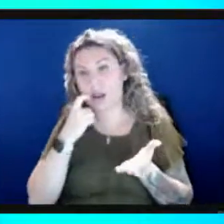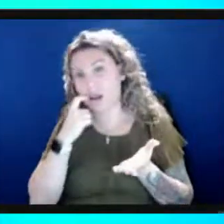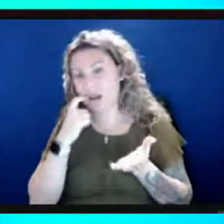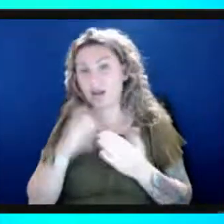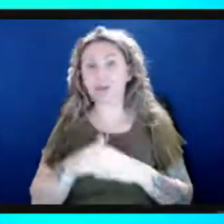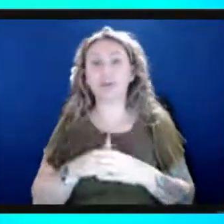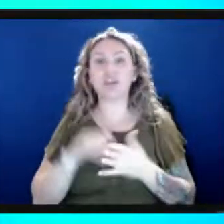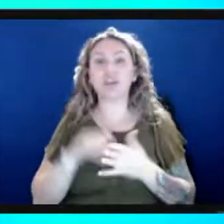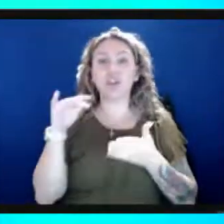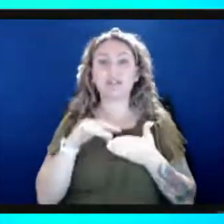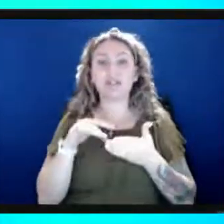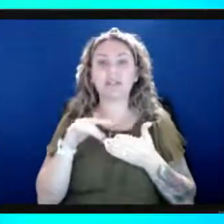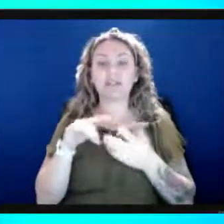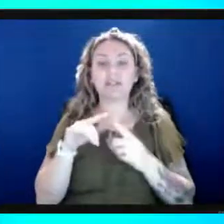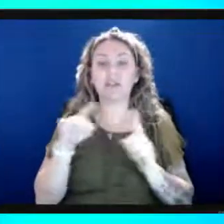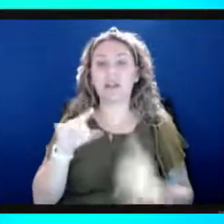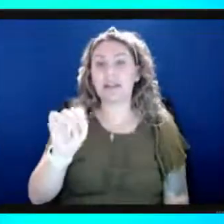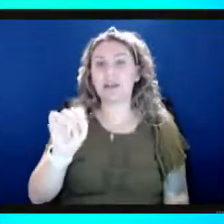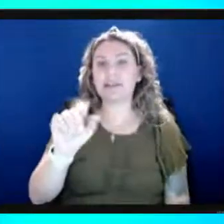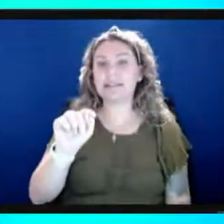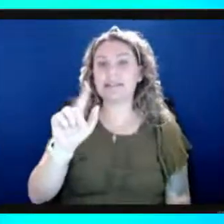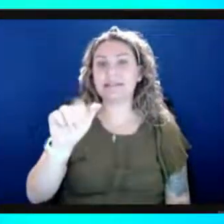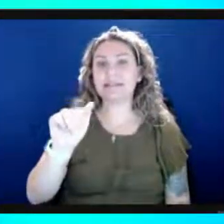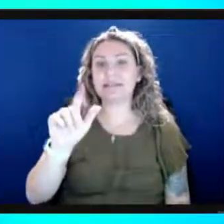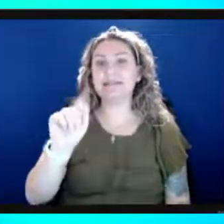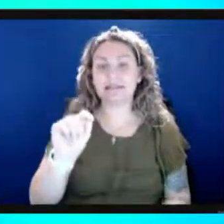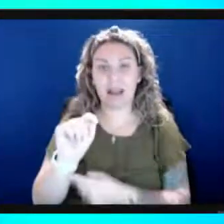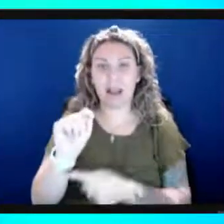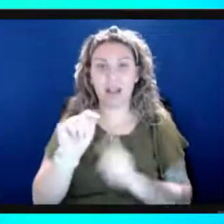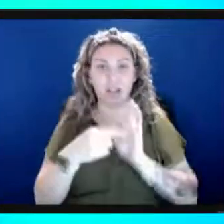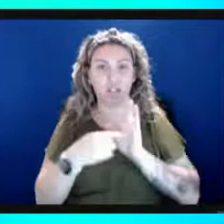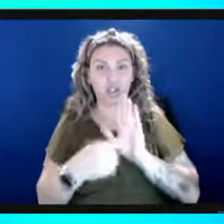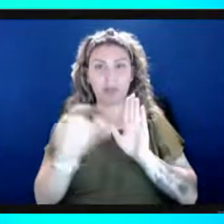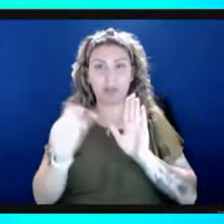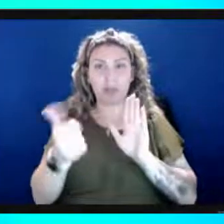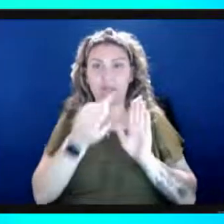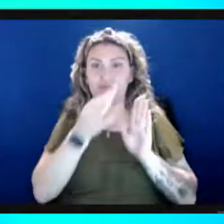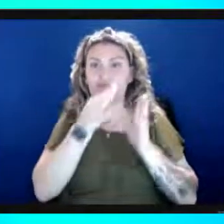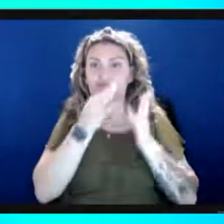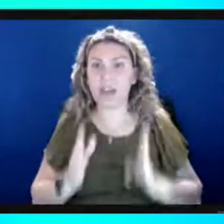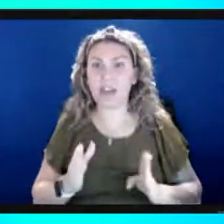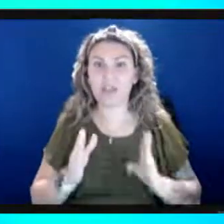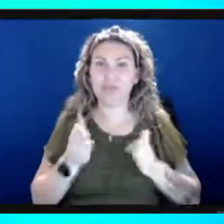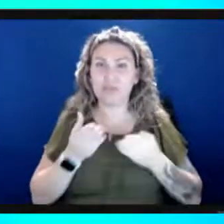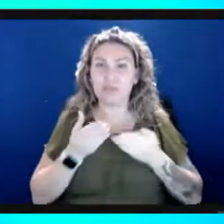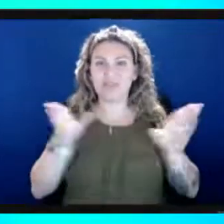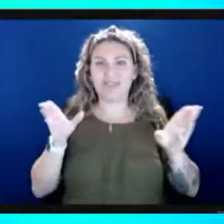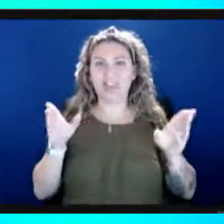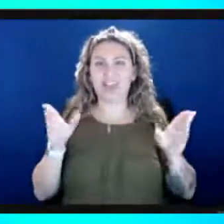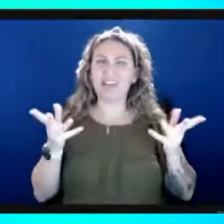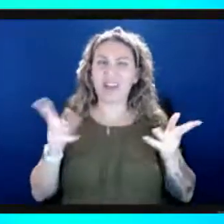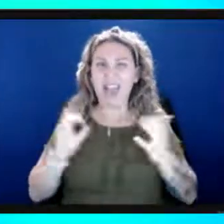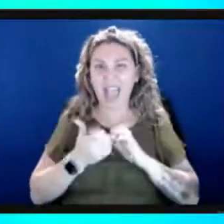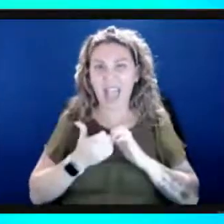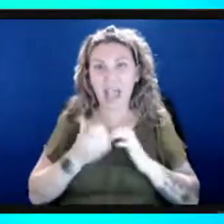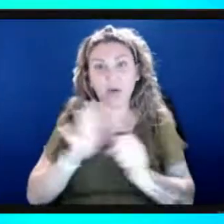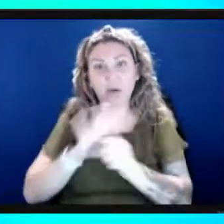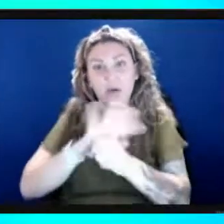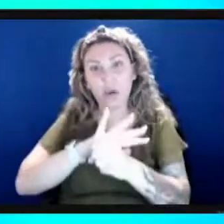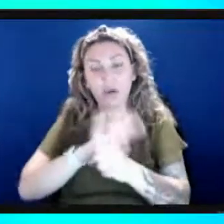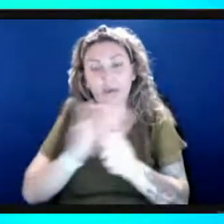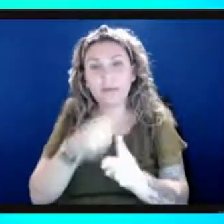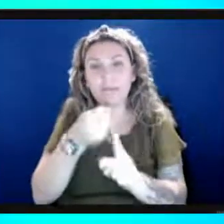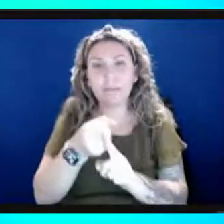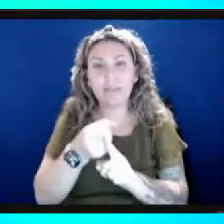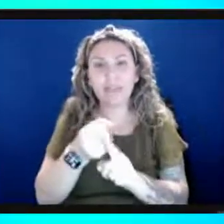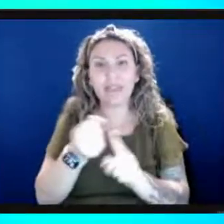by STAT, however, that shows other experts are divided on exactly how COVID has fueled this, although